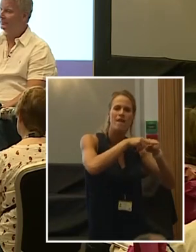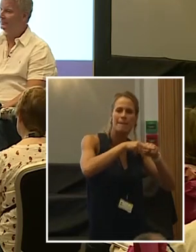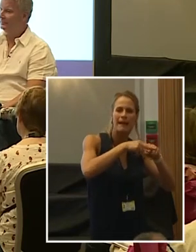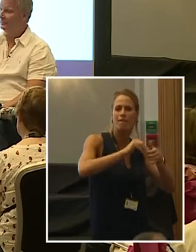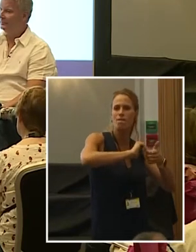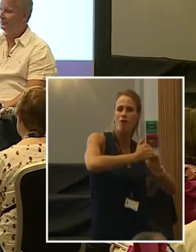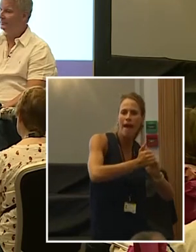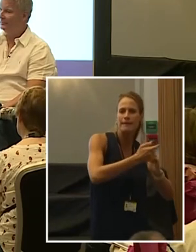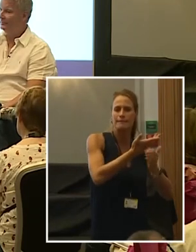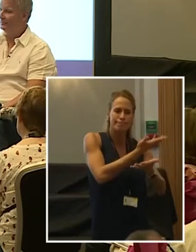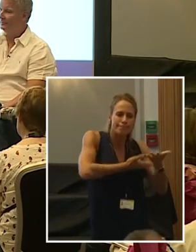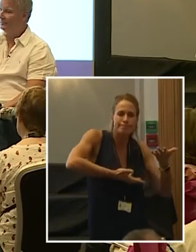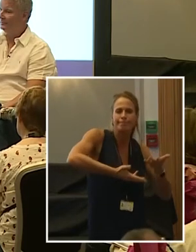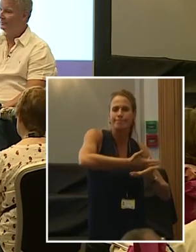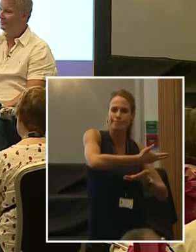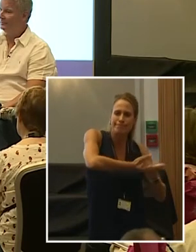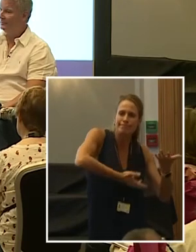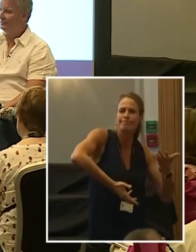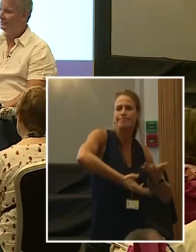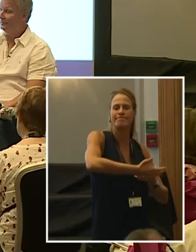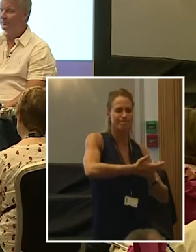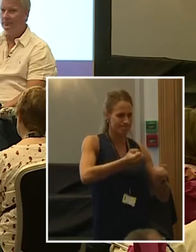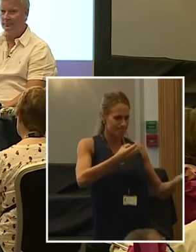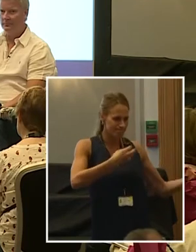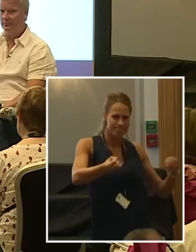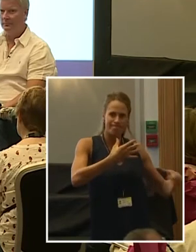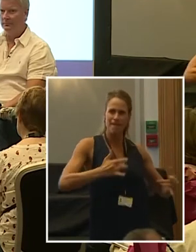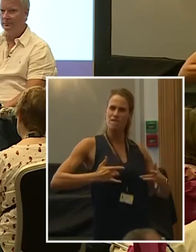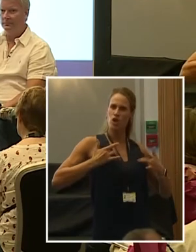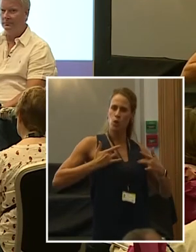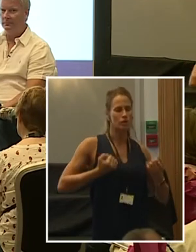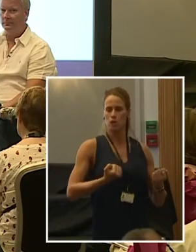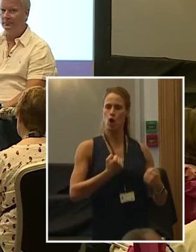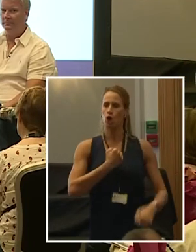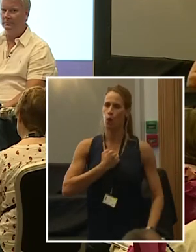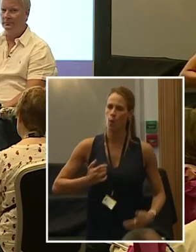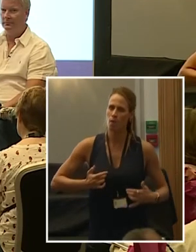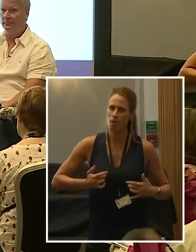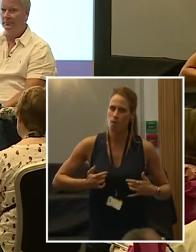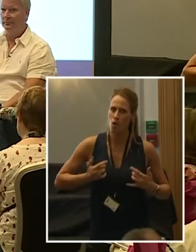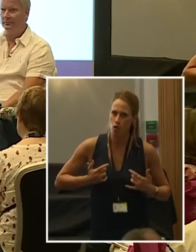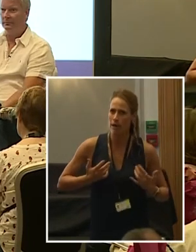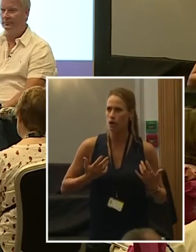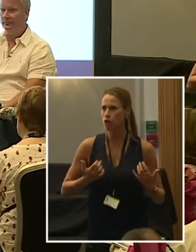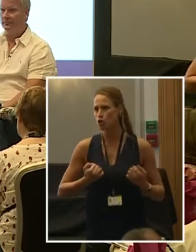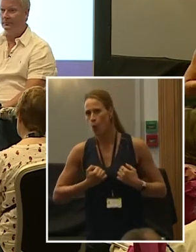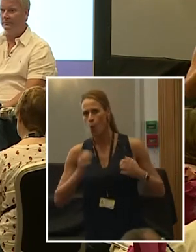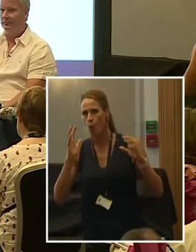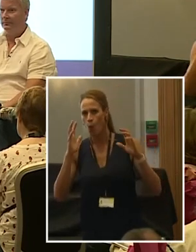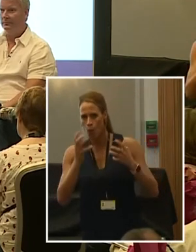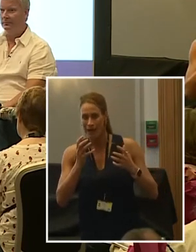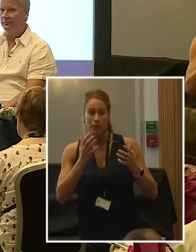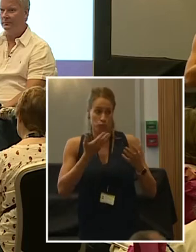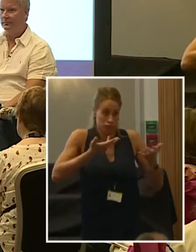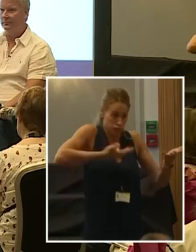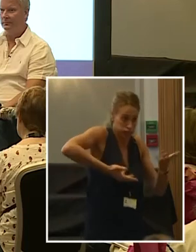different points of view. So it's not only your own worrying and own thoughts, you